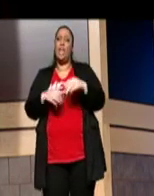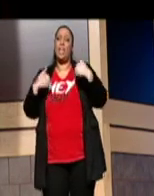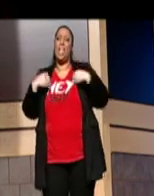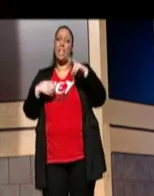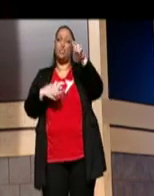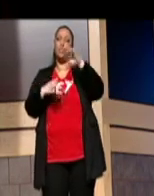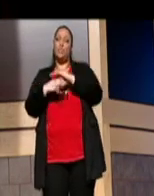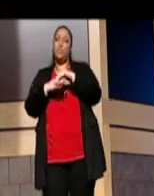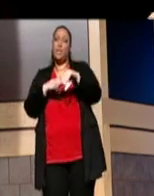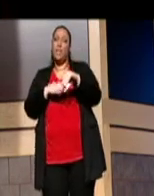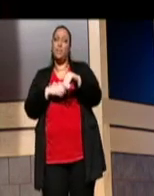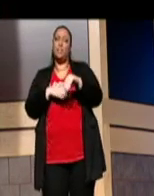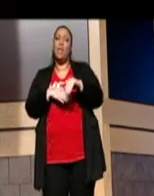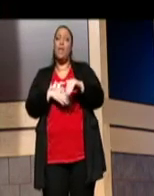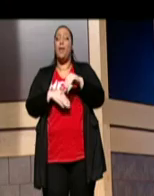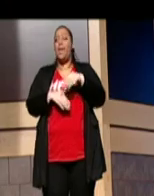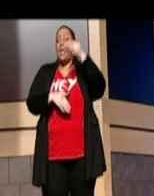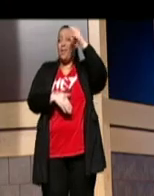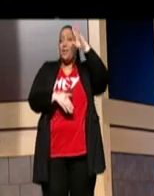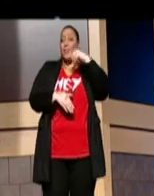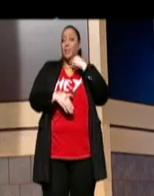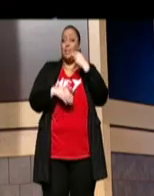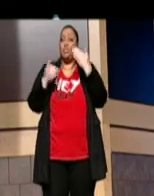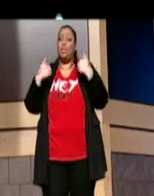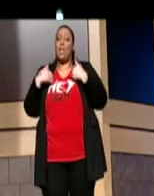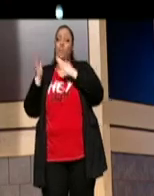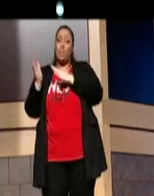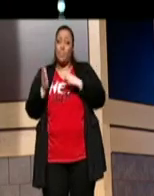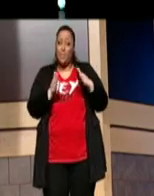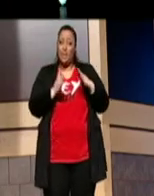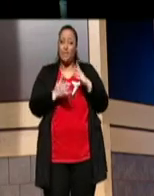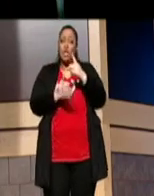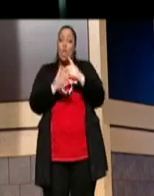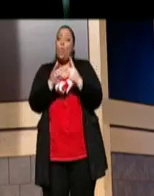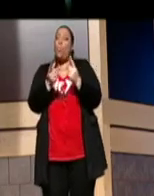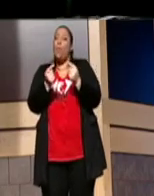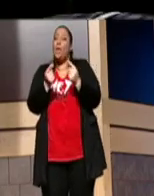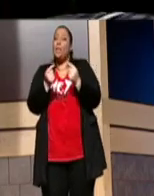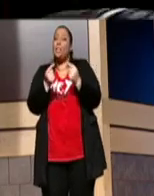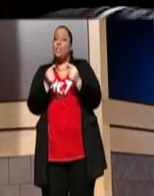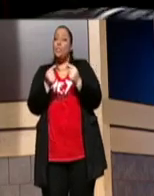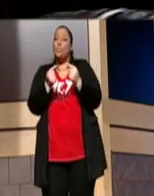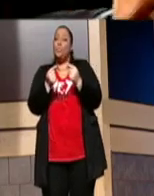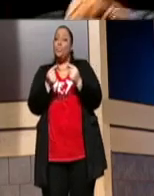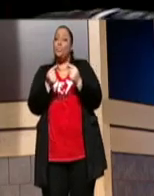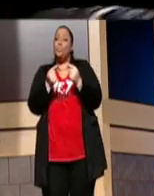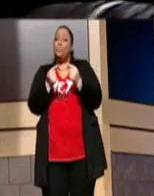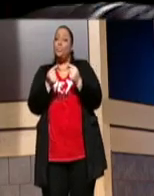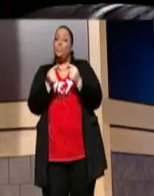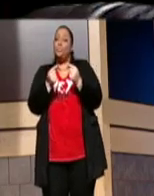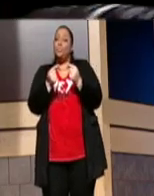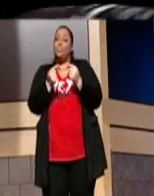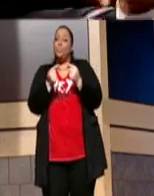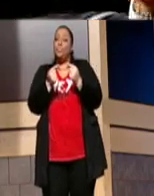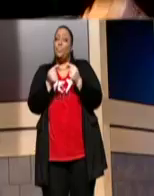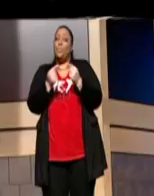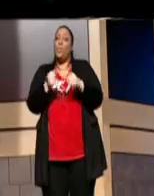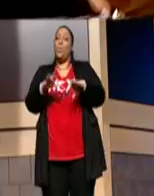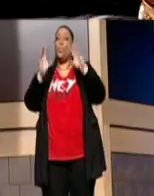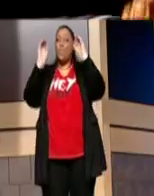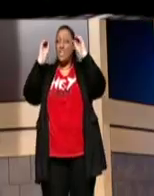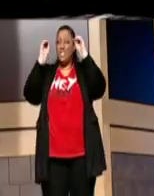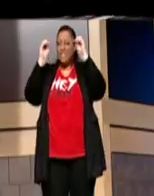$200, God said, you got plenty. And what I had to do is sow my way out of